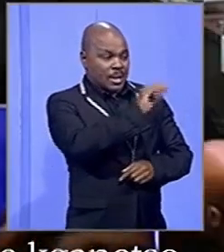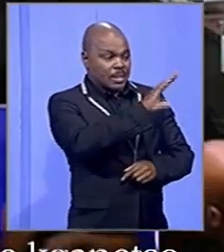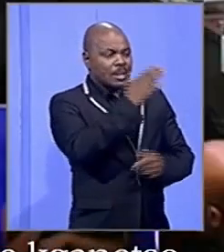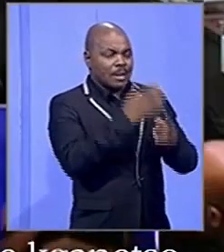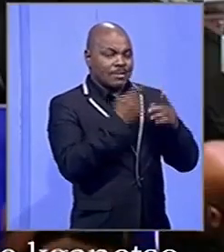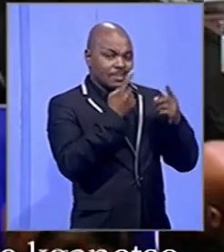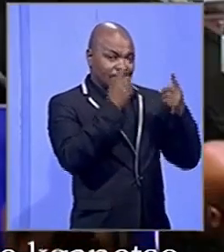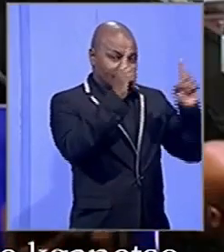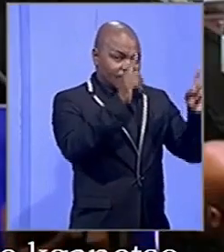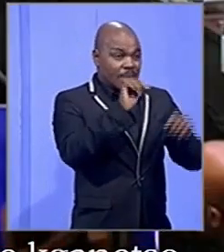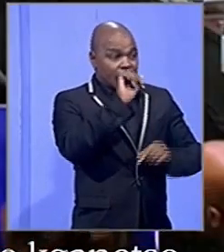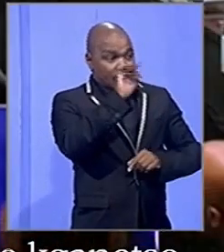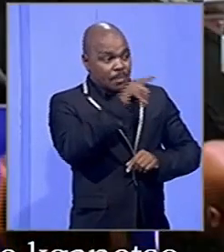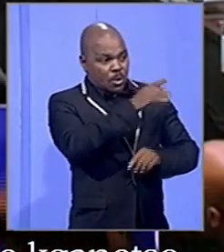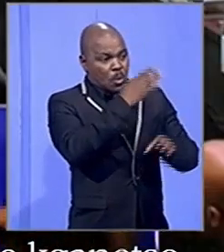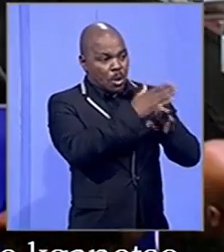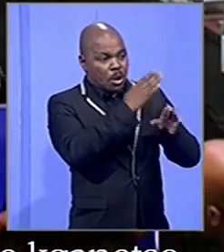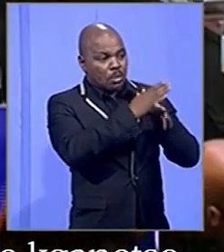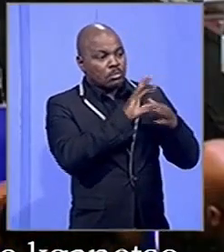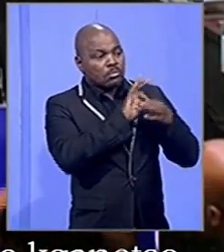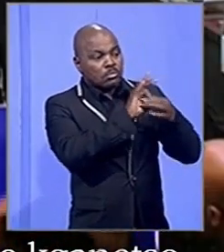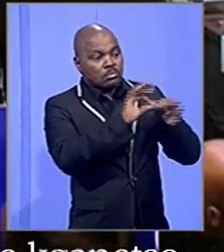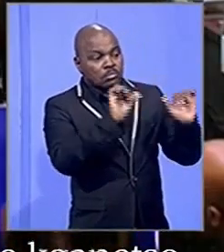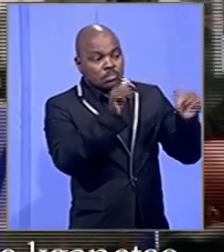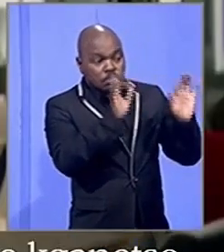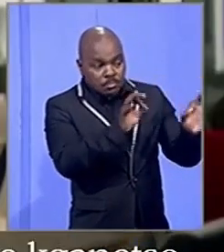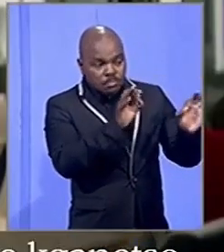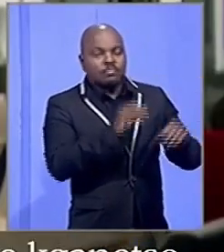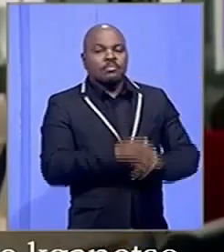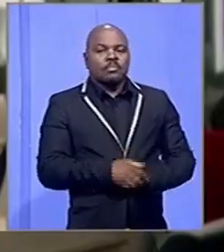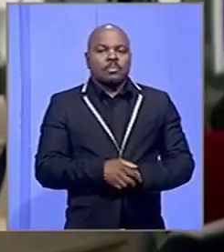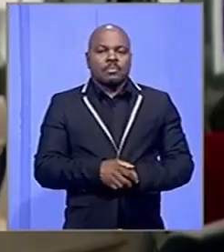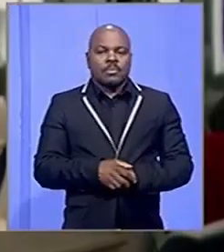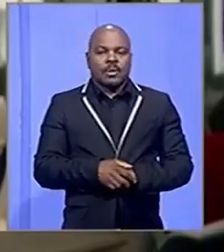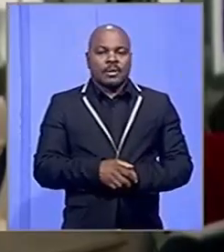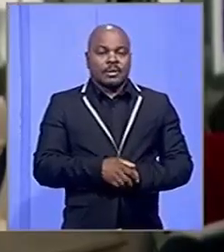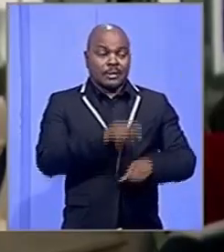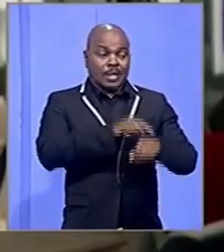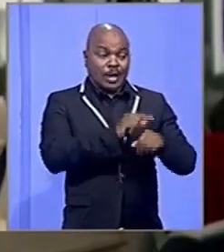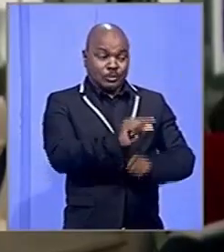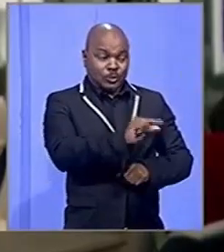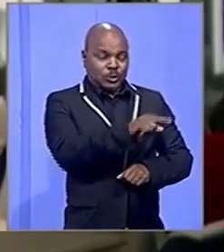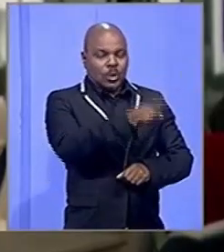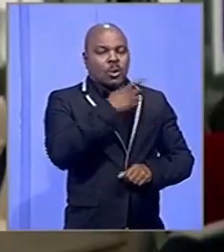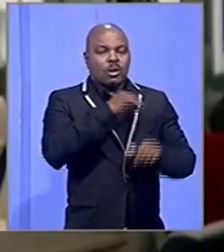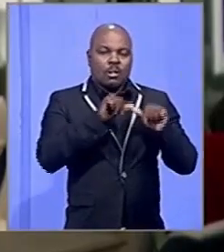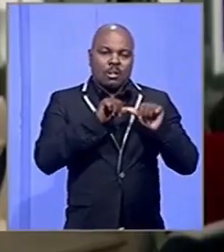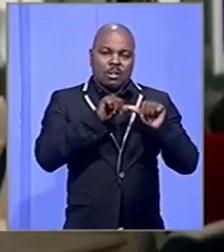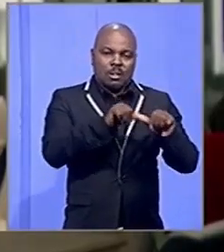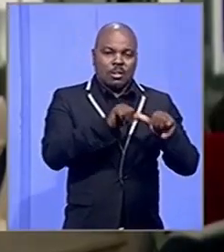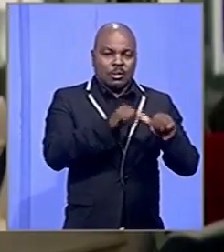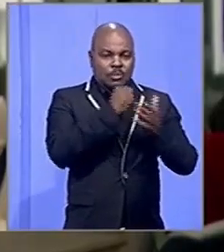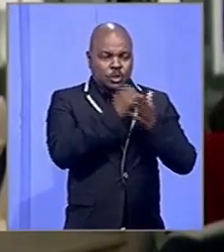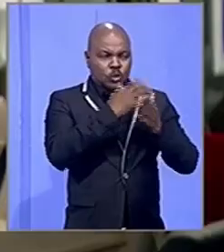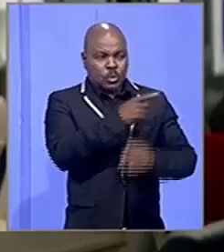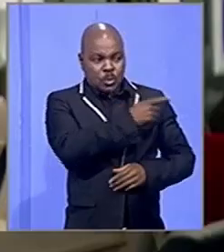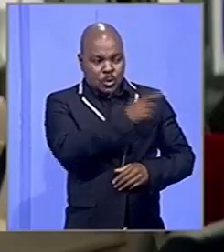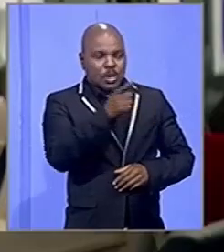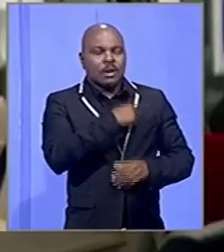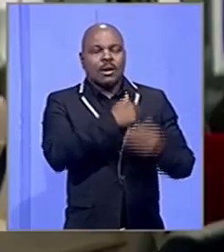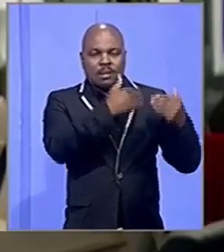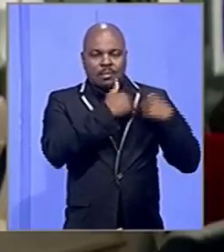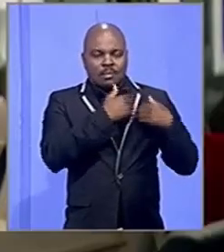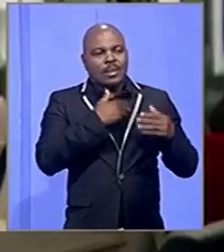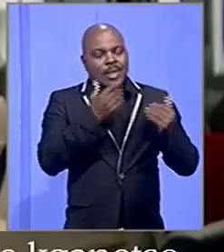atlega fela fa e ka dirisana le makoko a mangwe. Come a time very shortly we are going to continue to push and hold them accountable for implementation